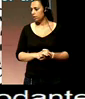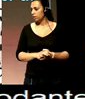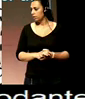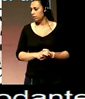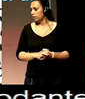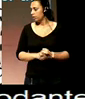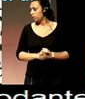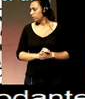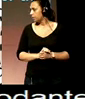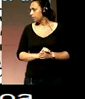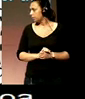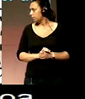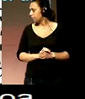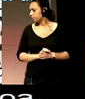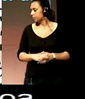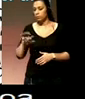Lisbon,